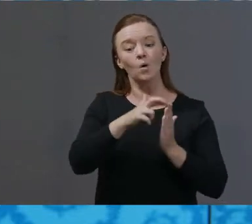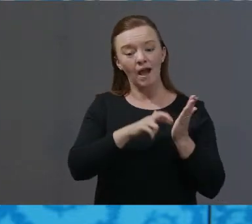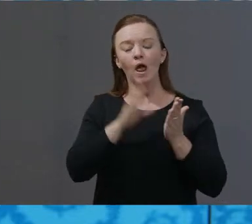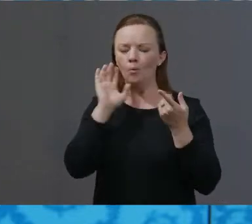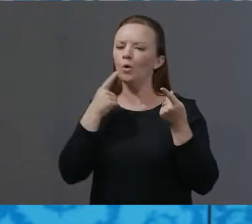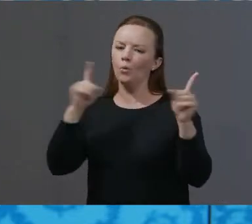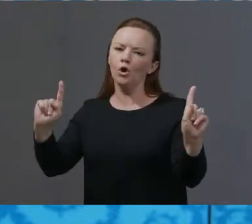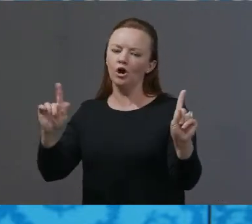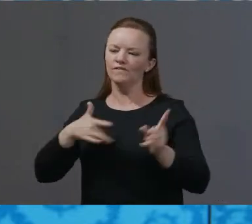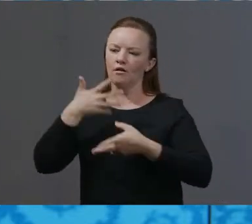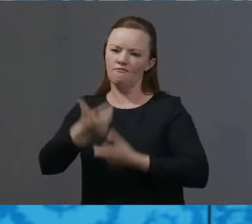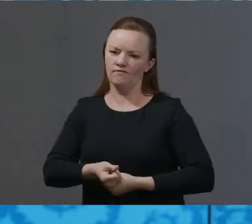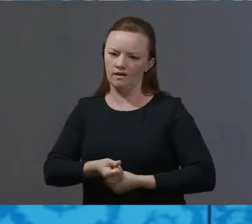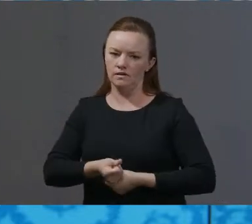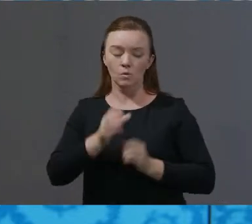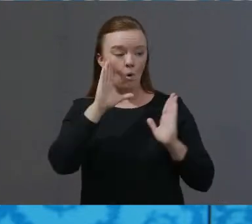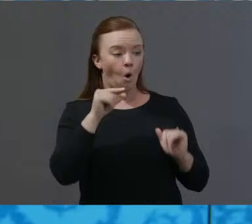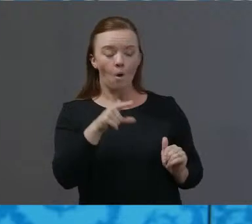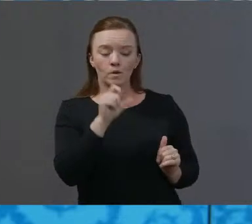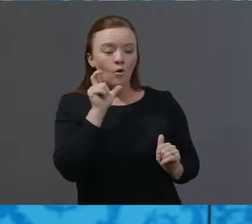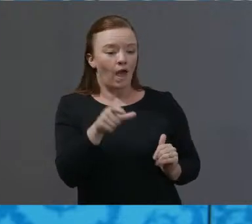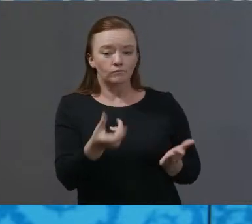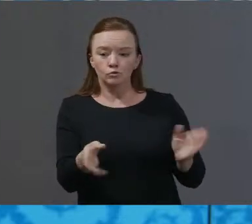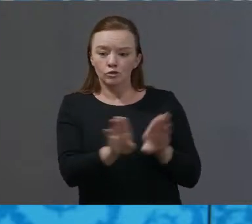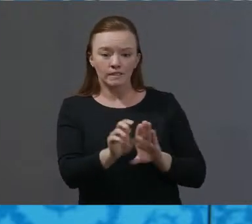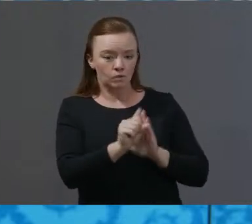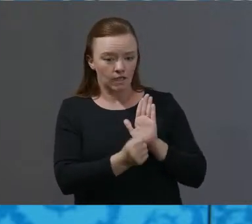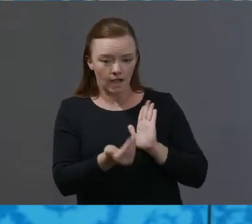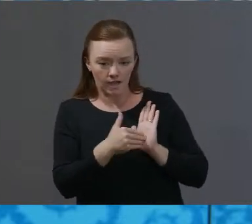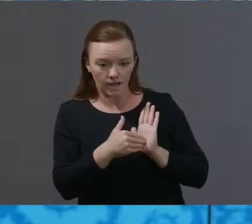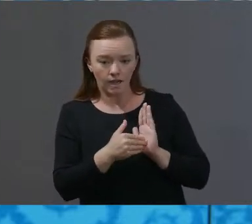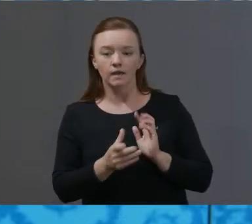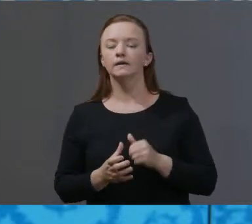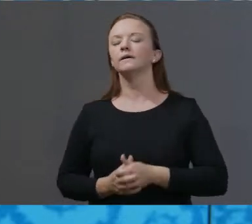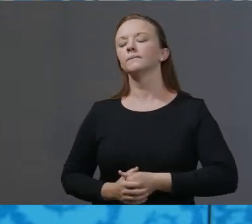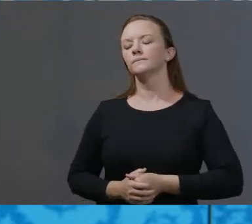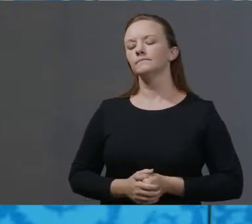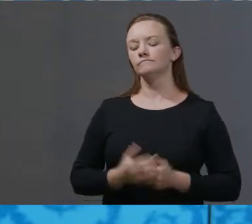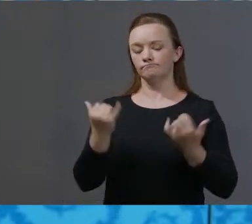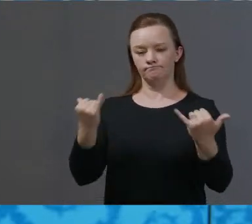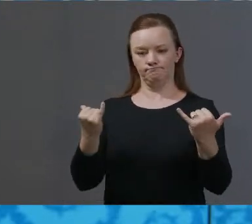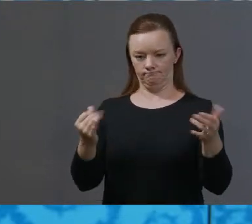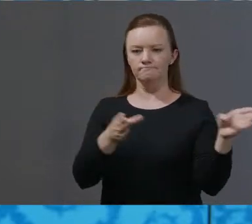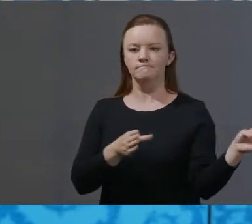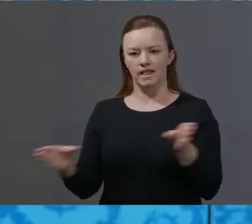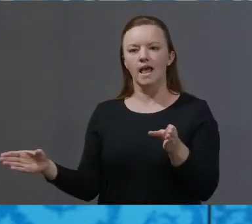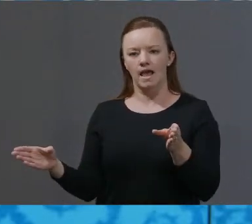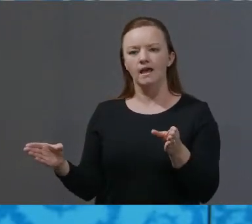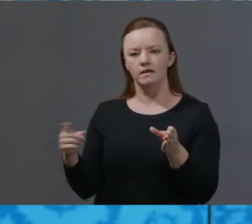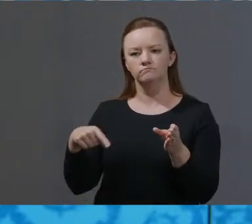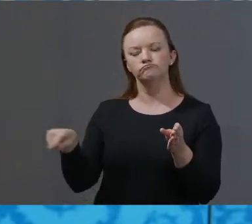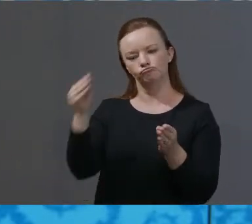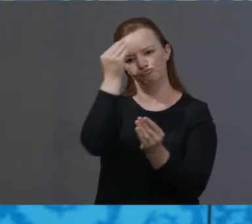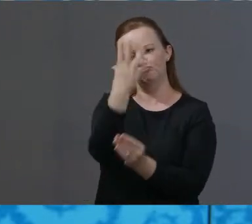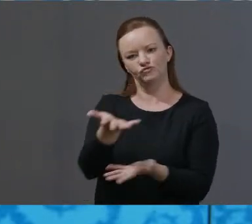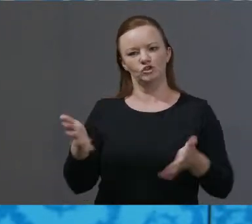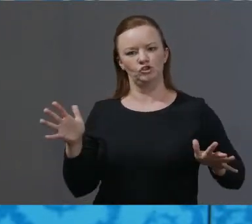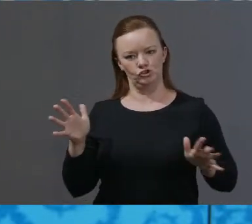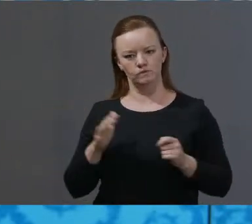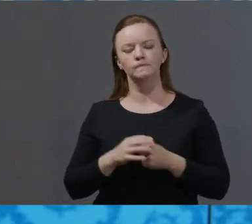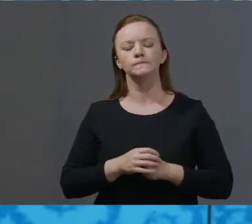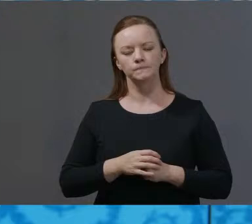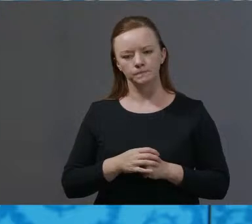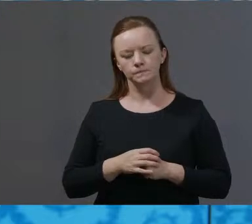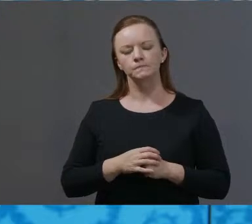not to return to a shutdown order? This is our plan. Like I said, we're